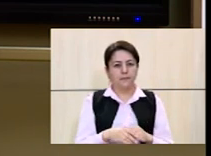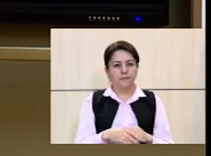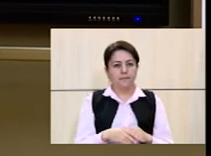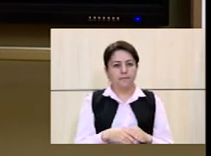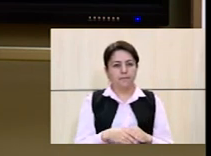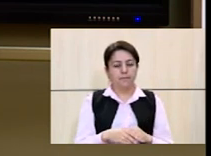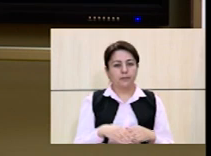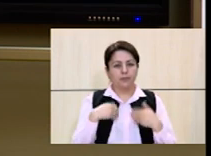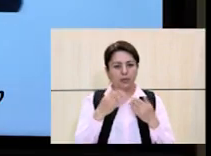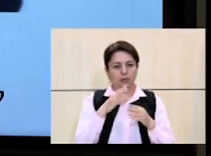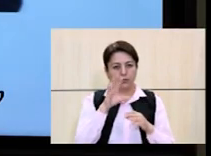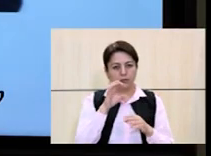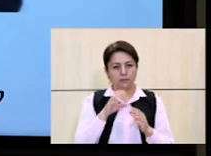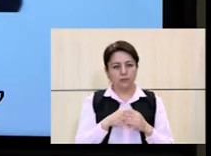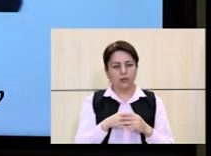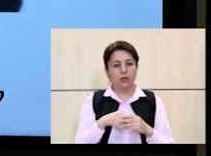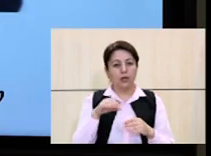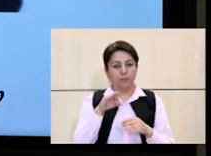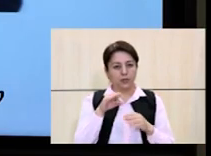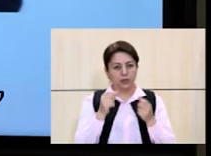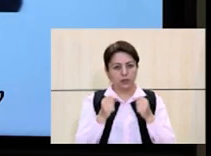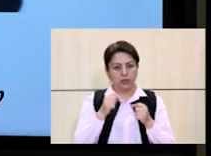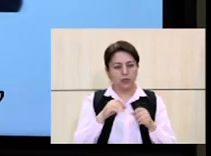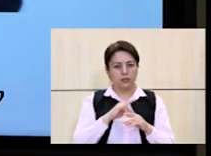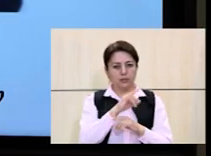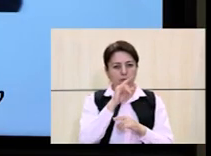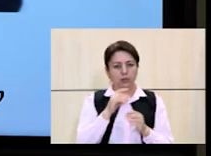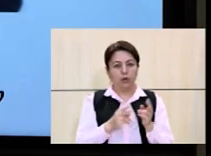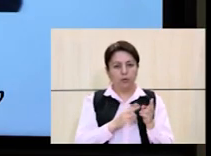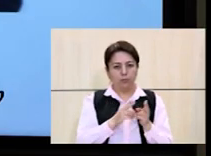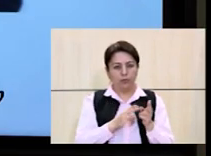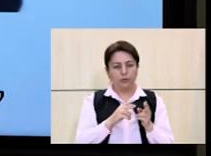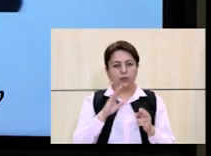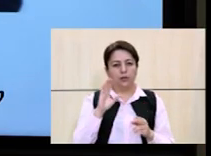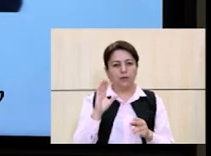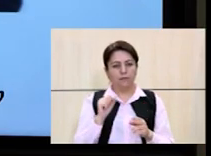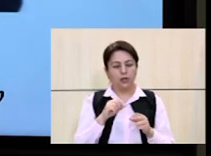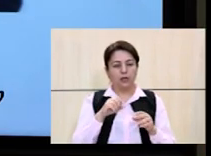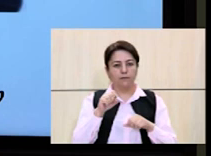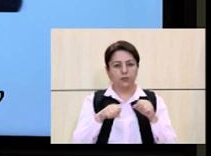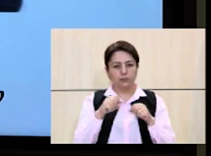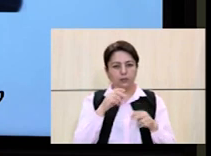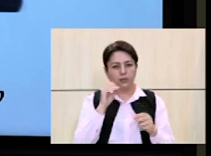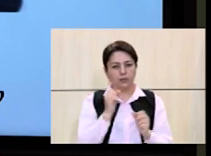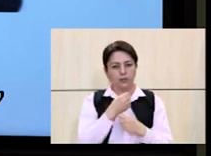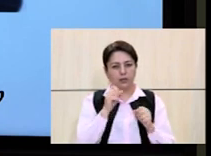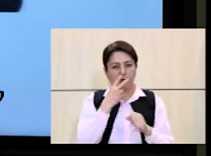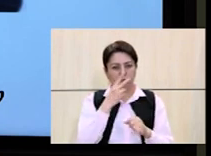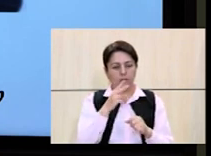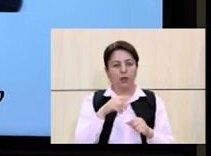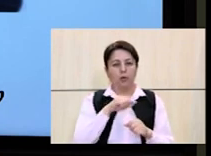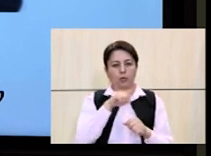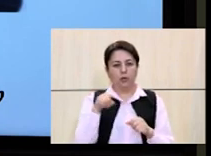Quyidagi rasmdan biz mashina, samolyot, poyezd hamda velosipedning tezliklariga qarab ularning